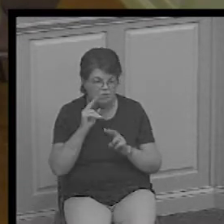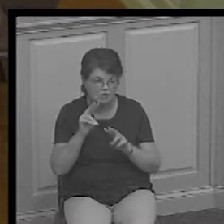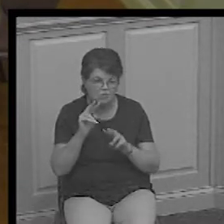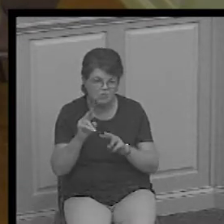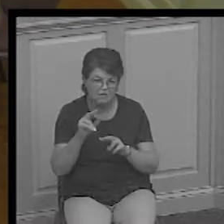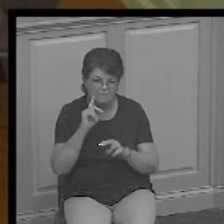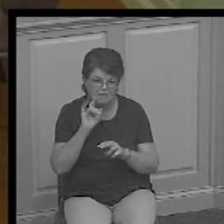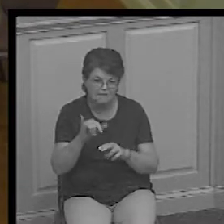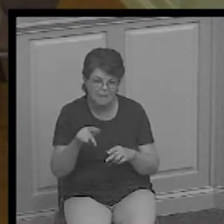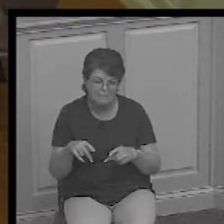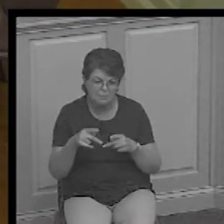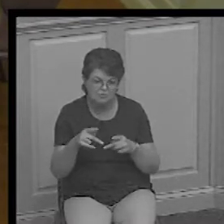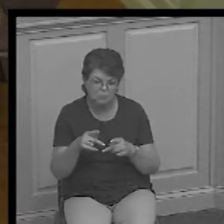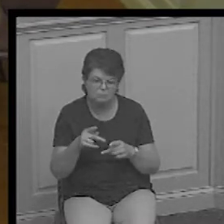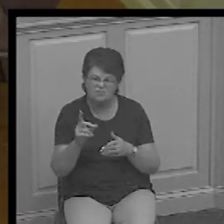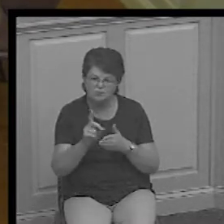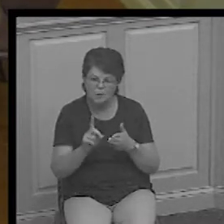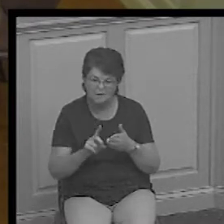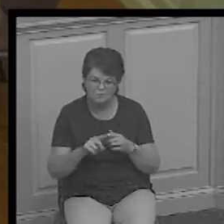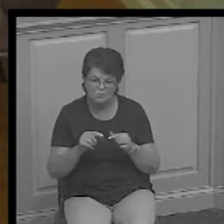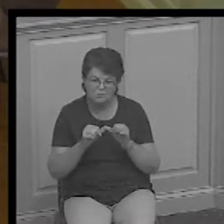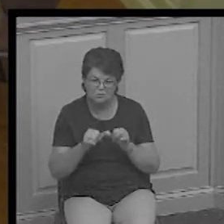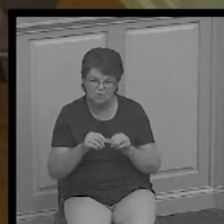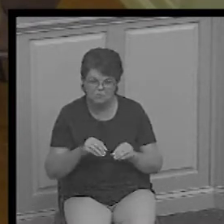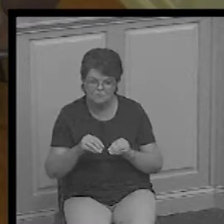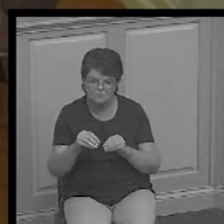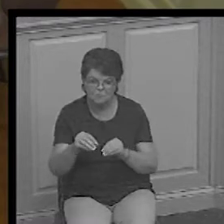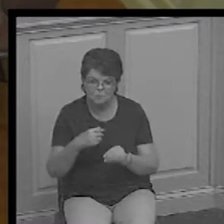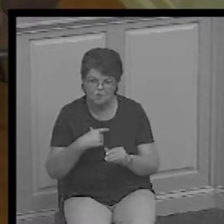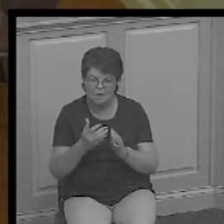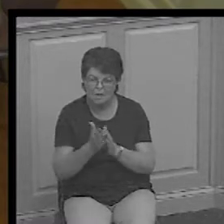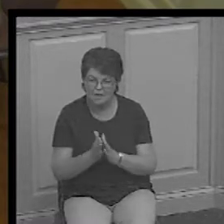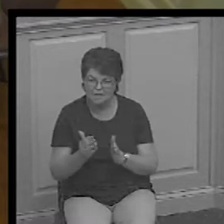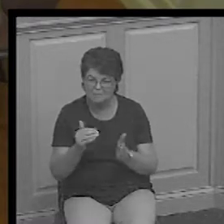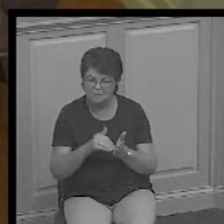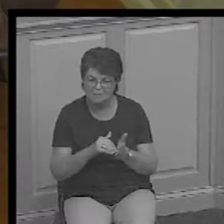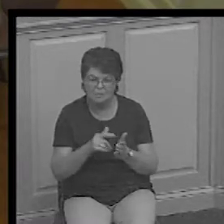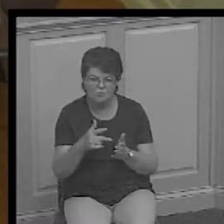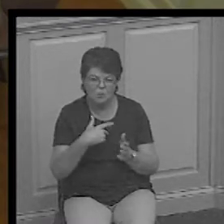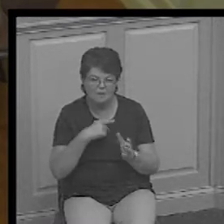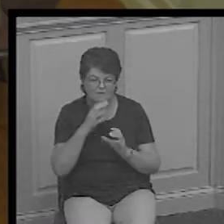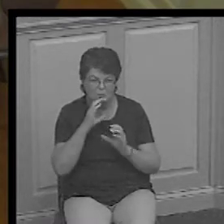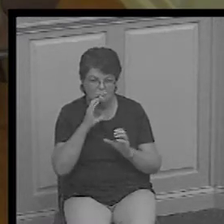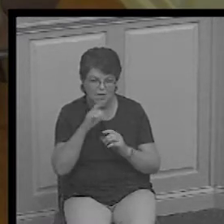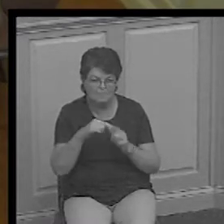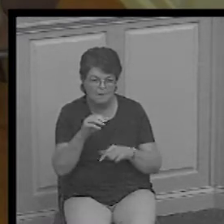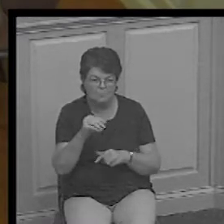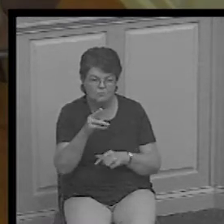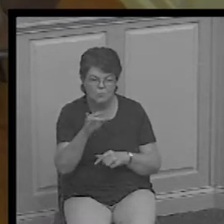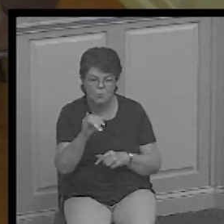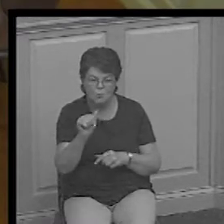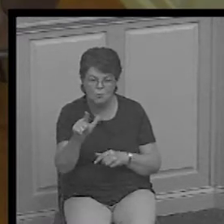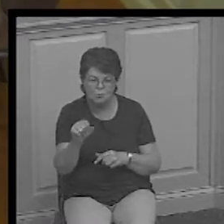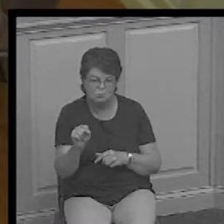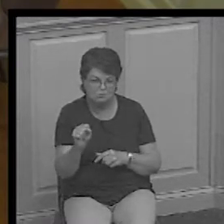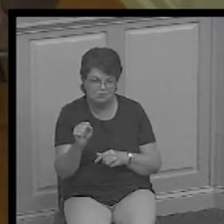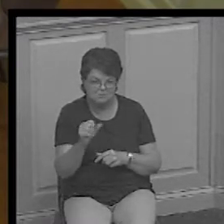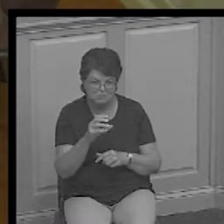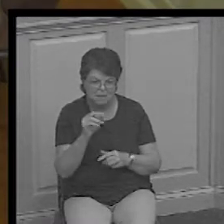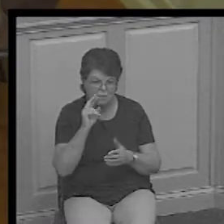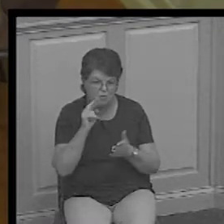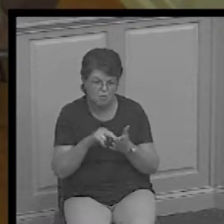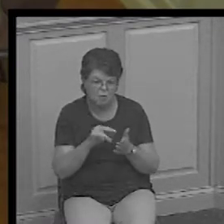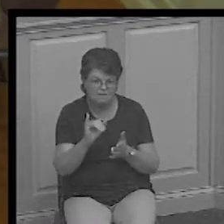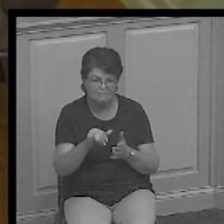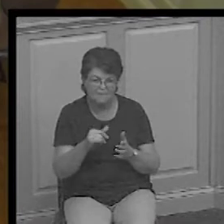this draft, to continue moving forward. We just ask, again, that you have a conversation about murals and art, and look at that